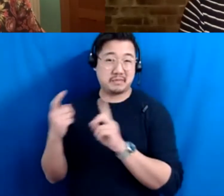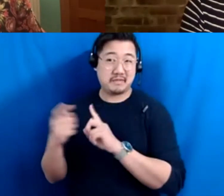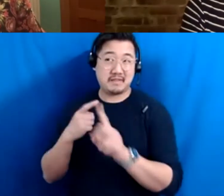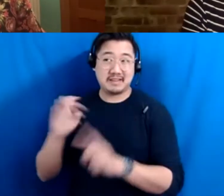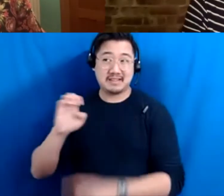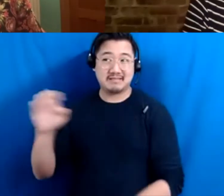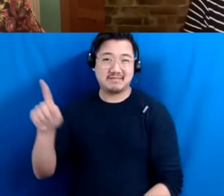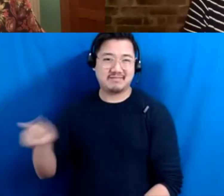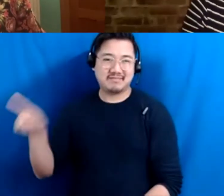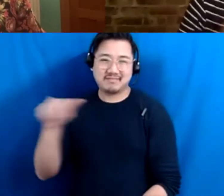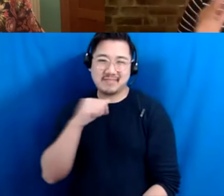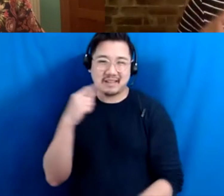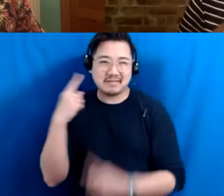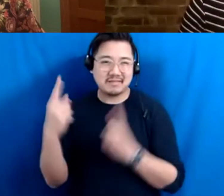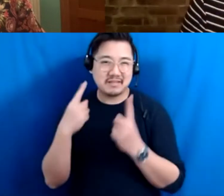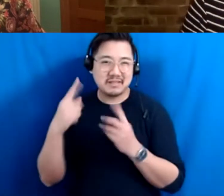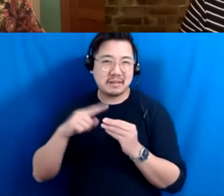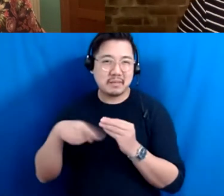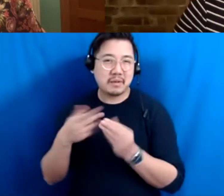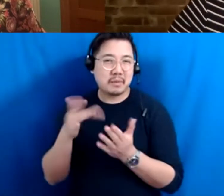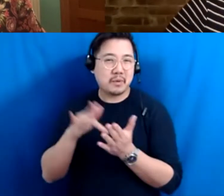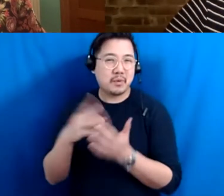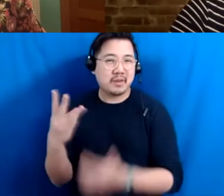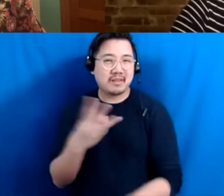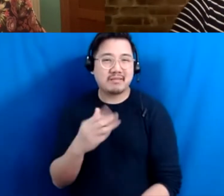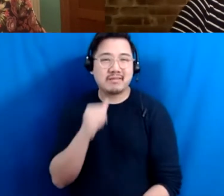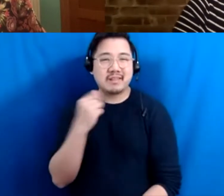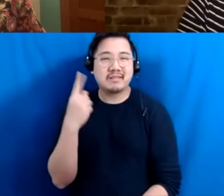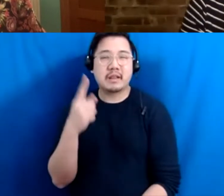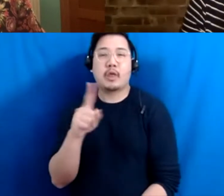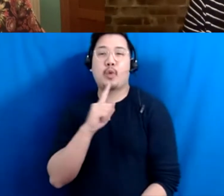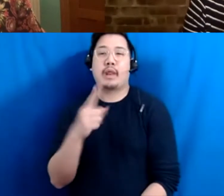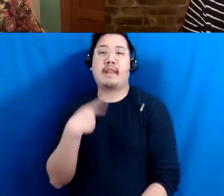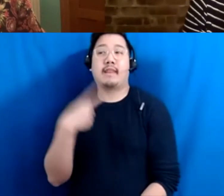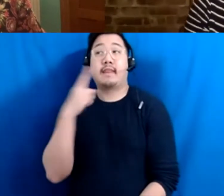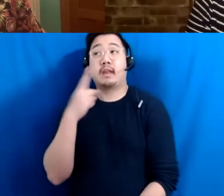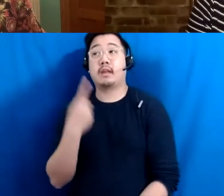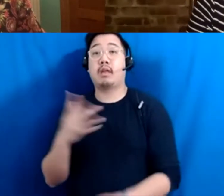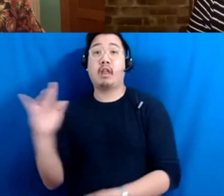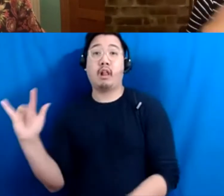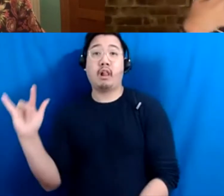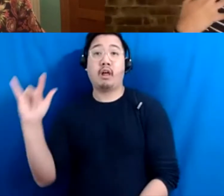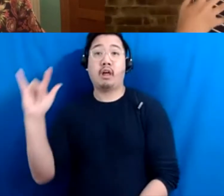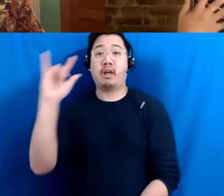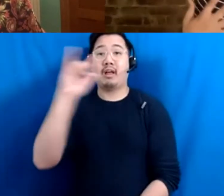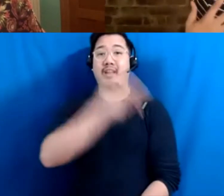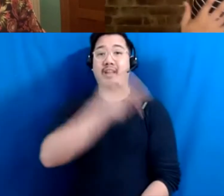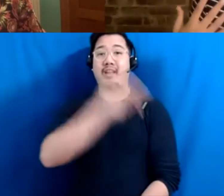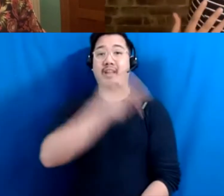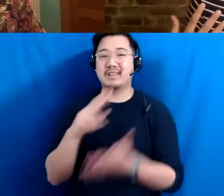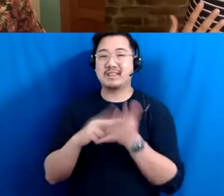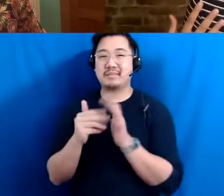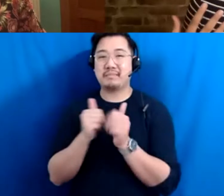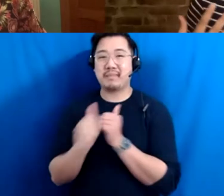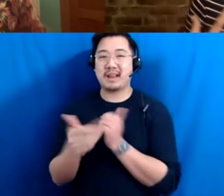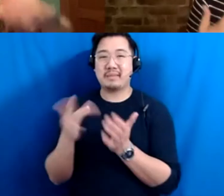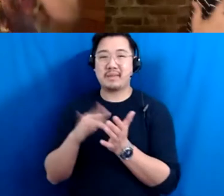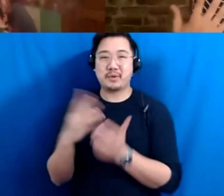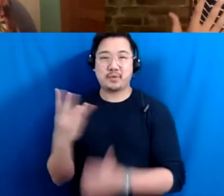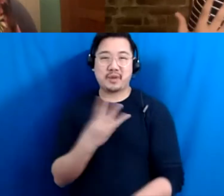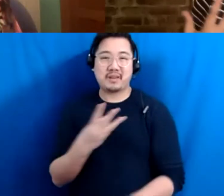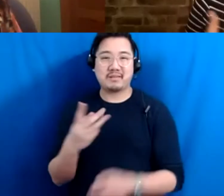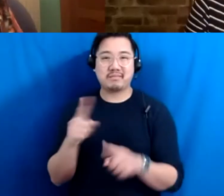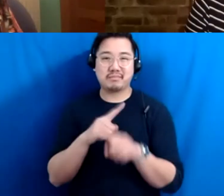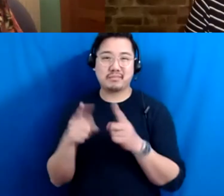don't really think about the Midwest, don't really think about flyover country. And it's weird for me because it's not I'm not even technically from there,